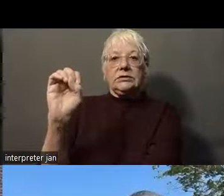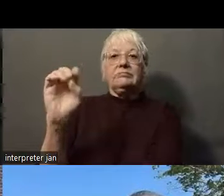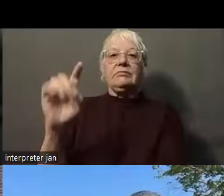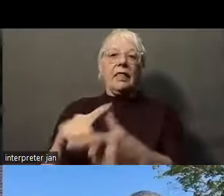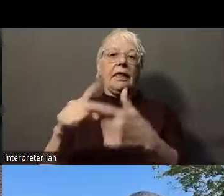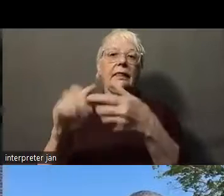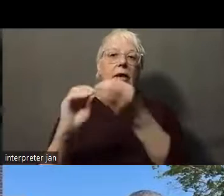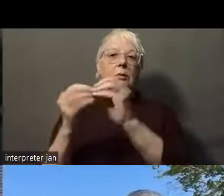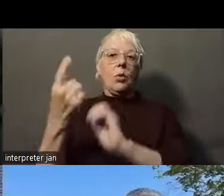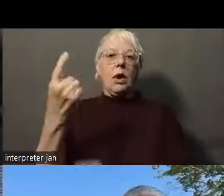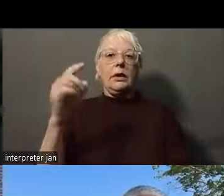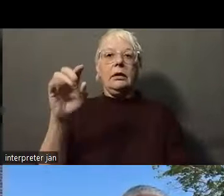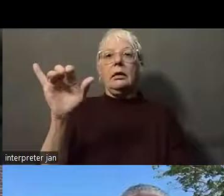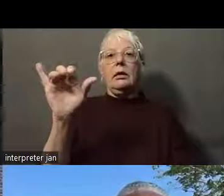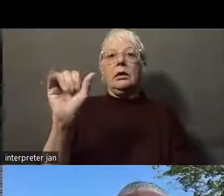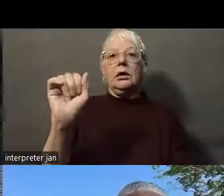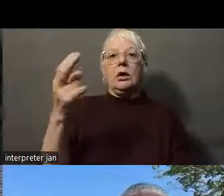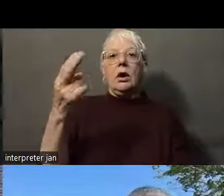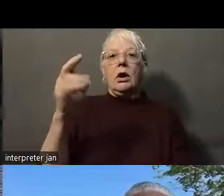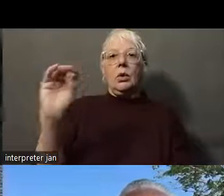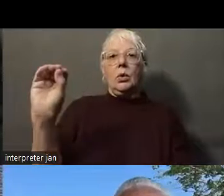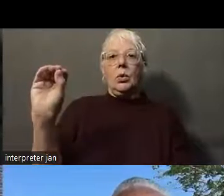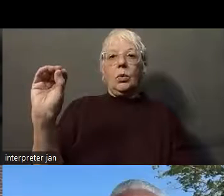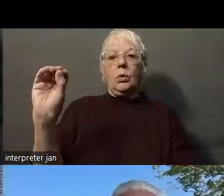at yahoo.com.